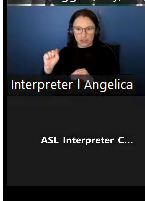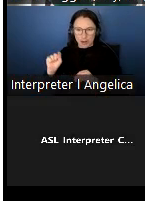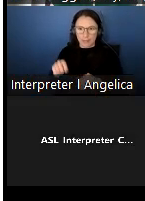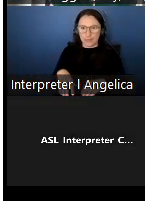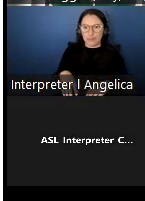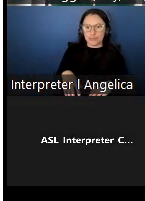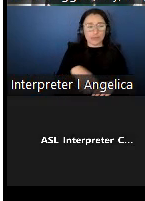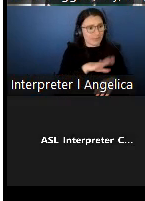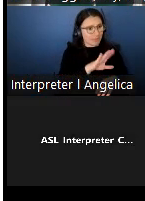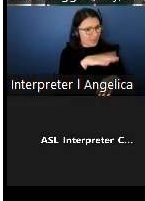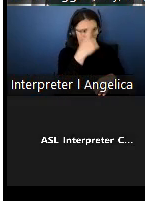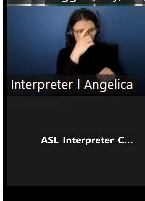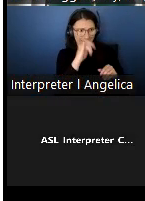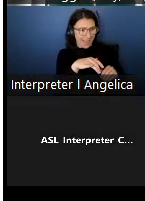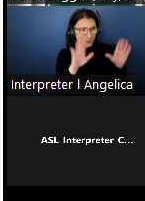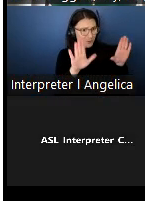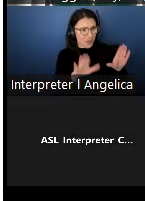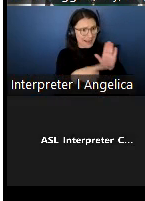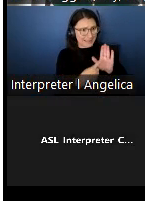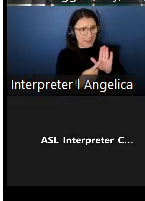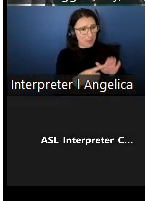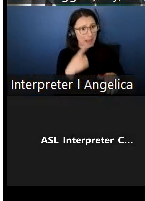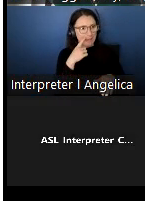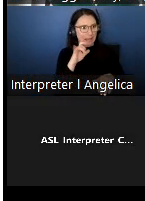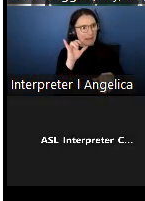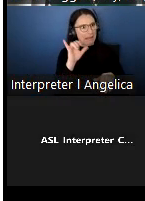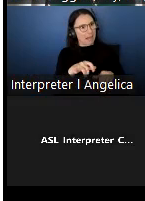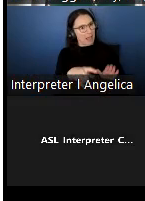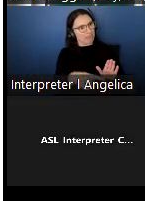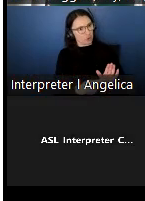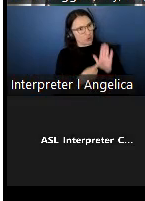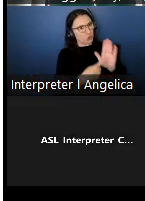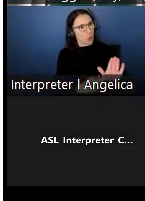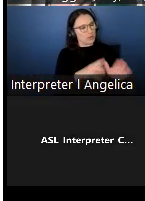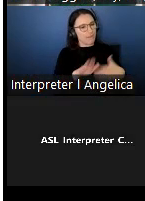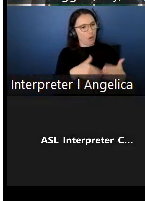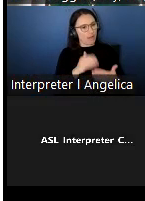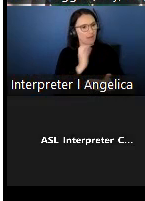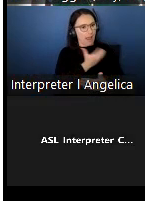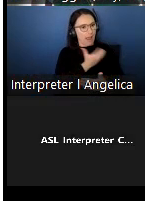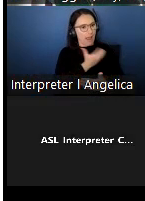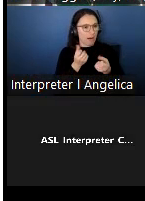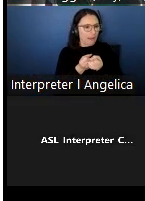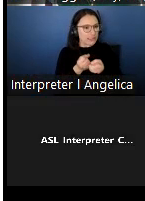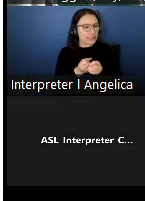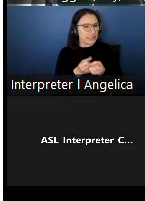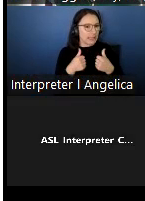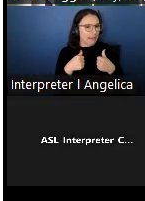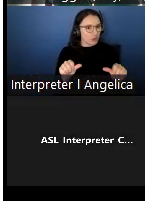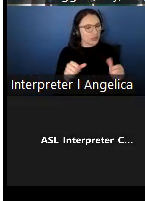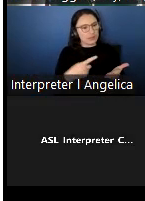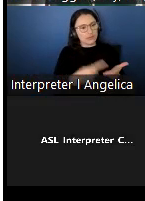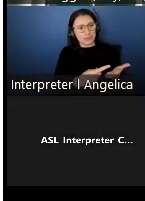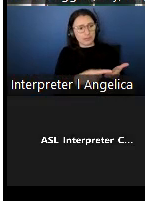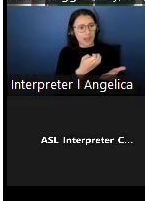that speaks to, really throughout all of our advocacy efforts, but also when discussing